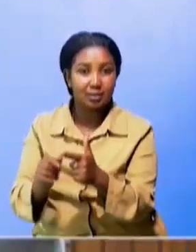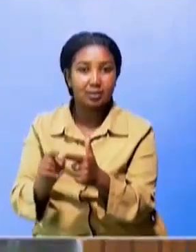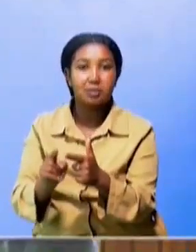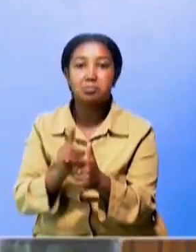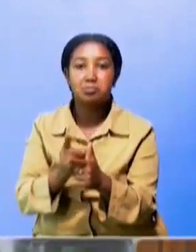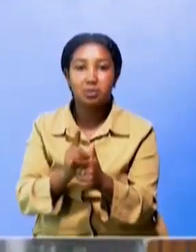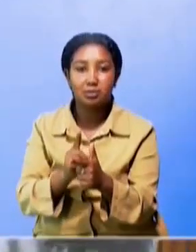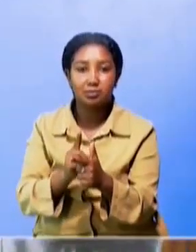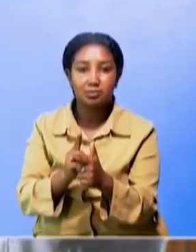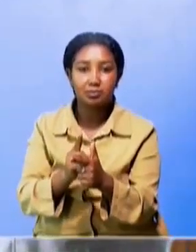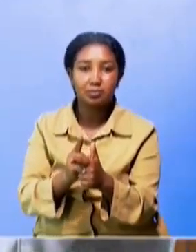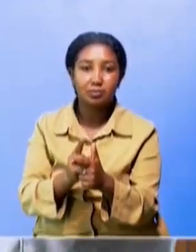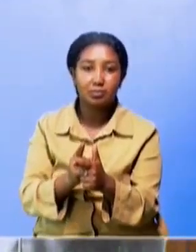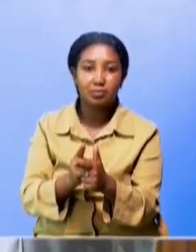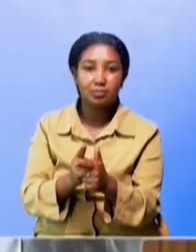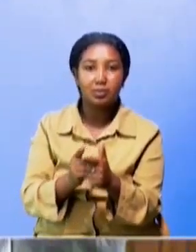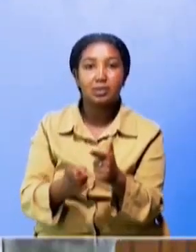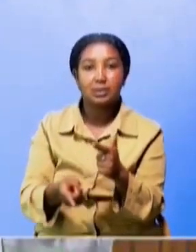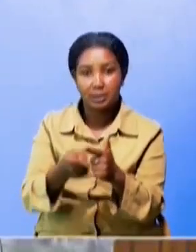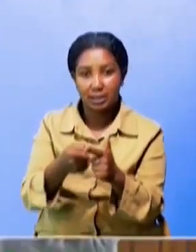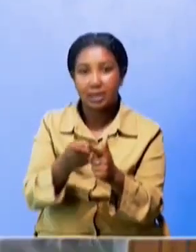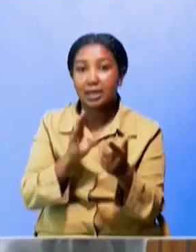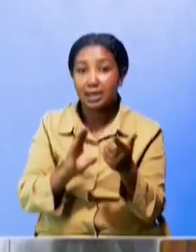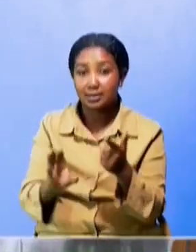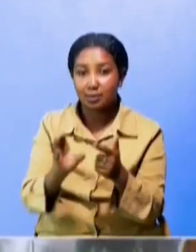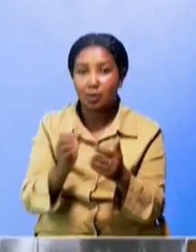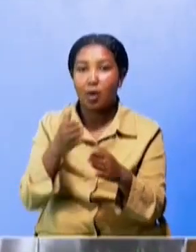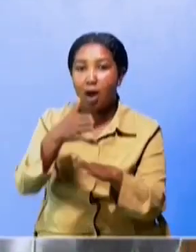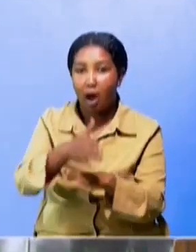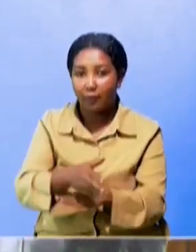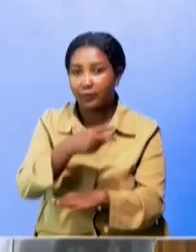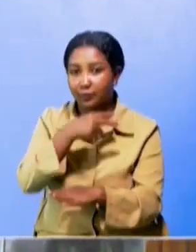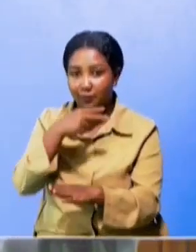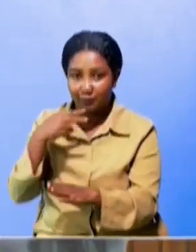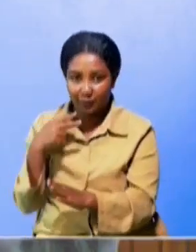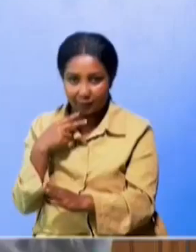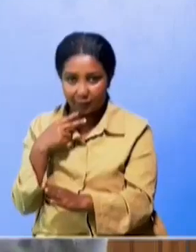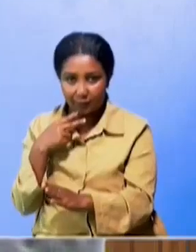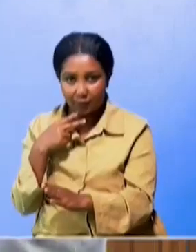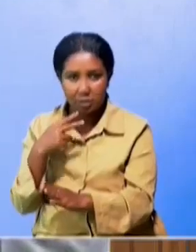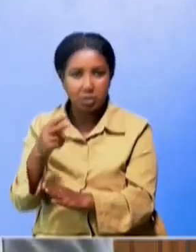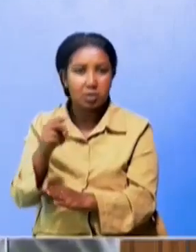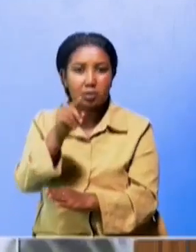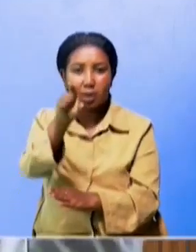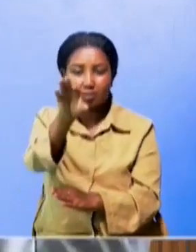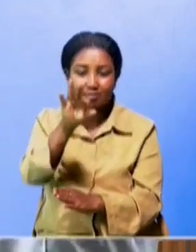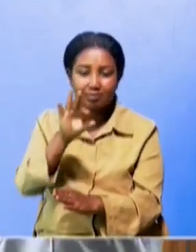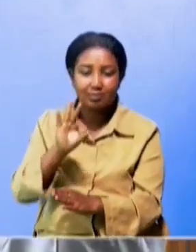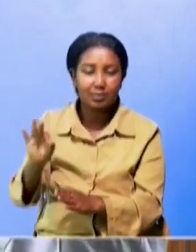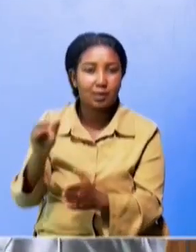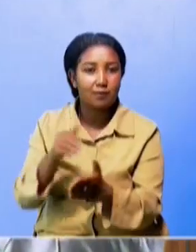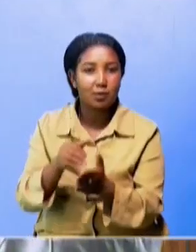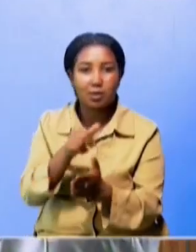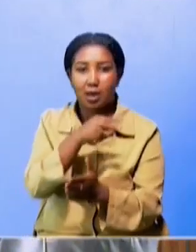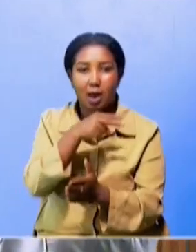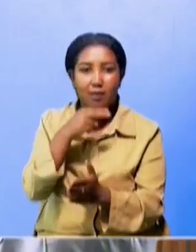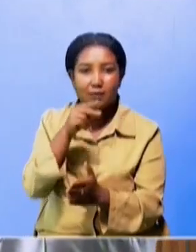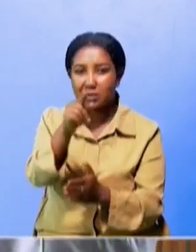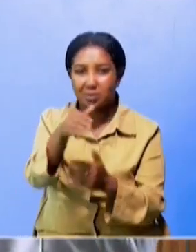stands for the second case, right? You have to put any of frequency